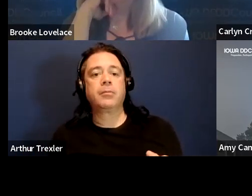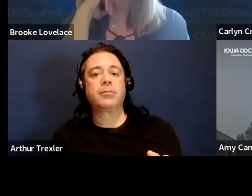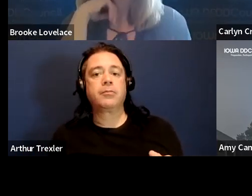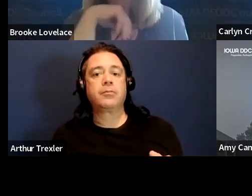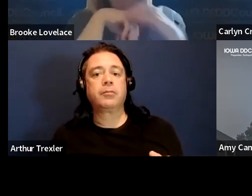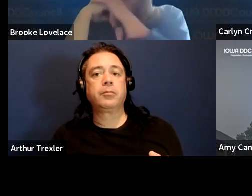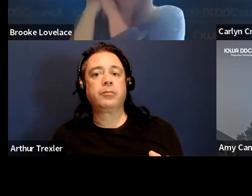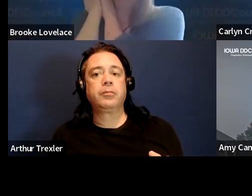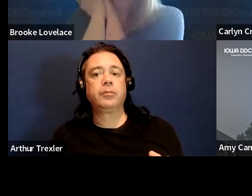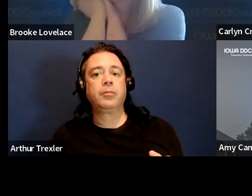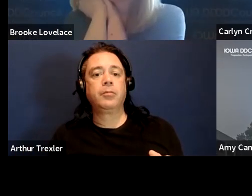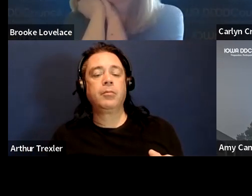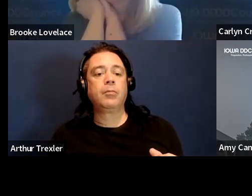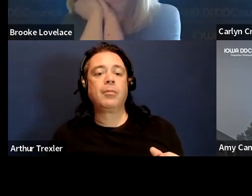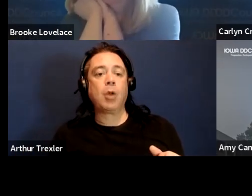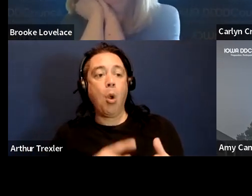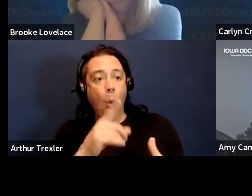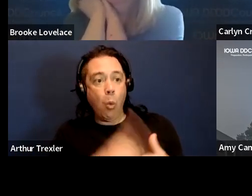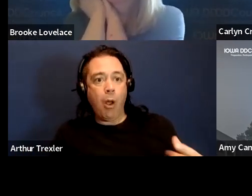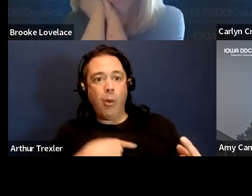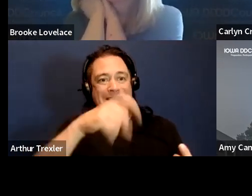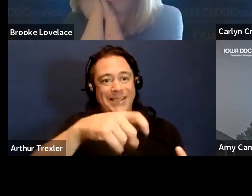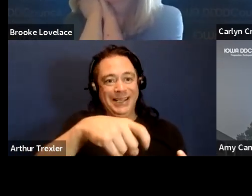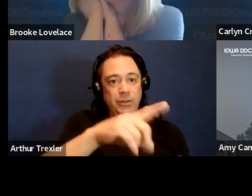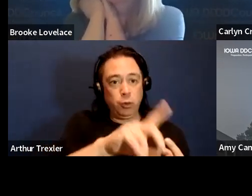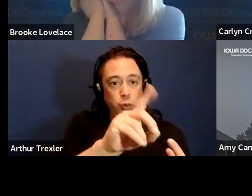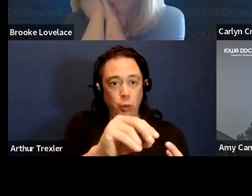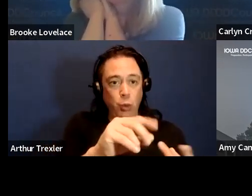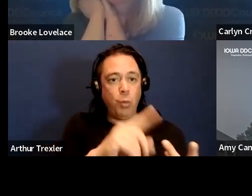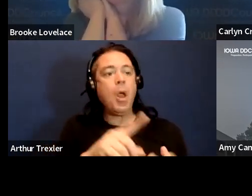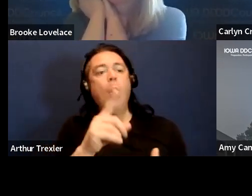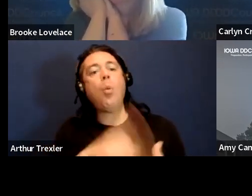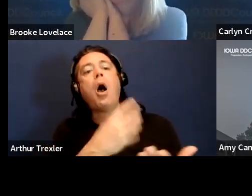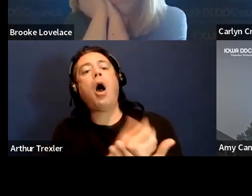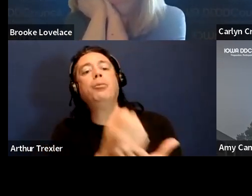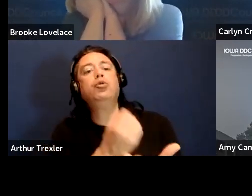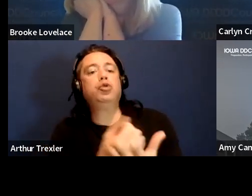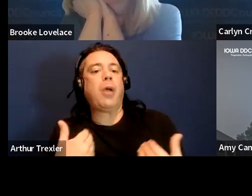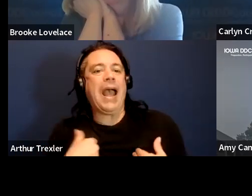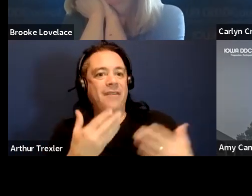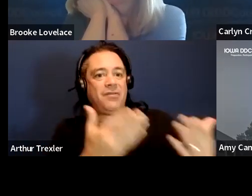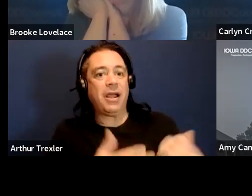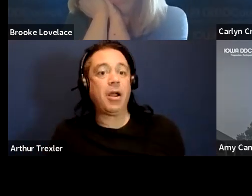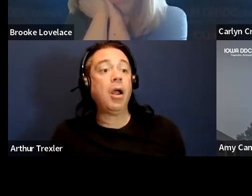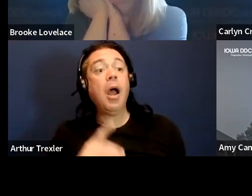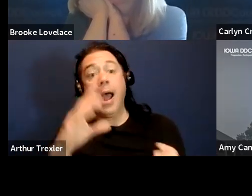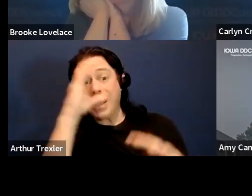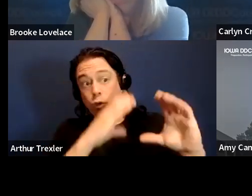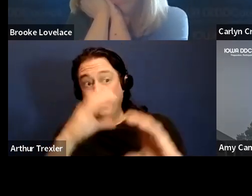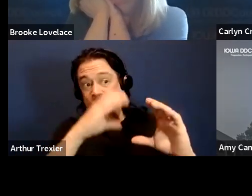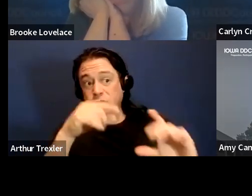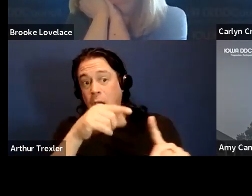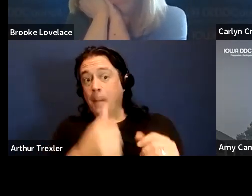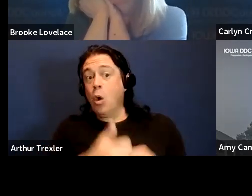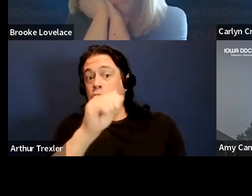done and also what our opportunities are. And exploration for most of the work we think can